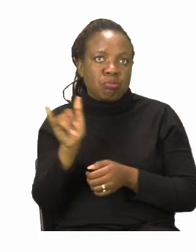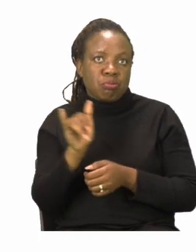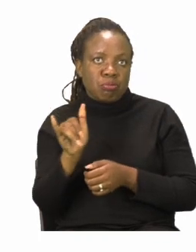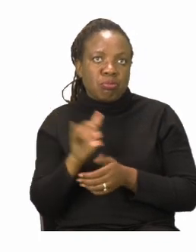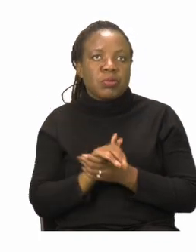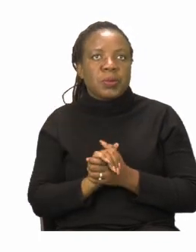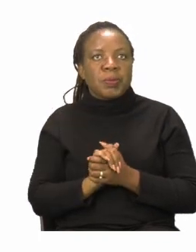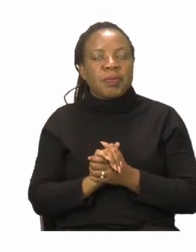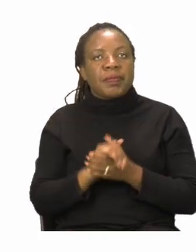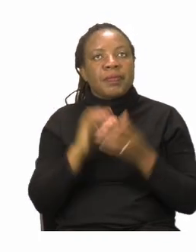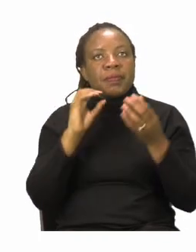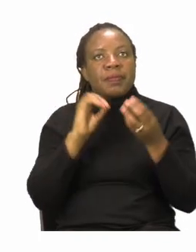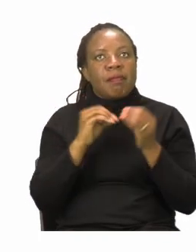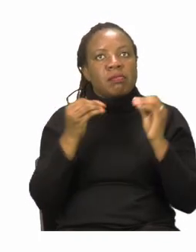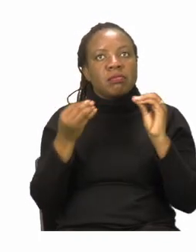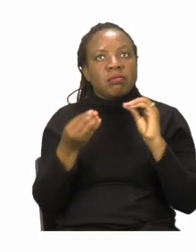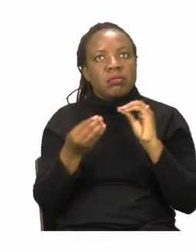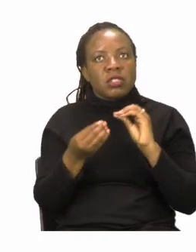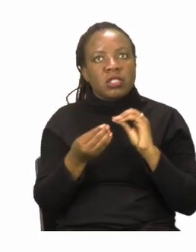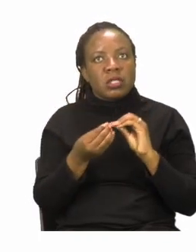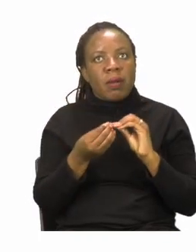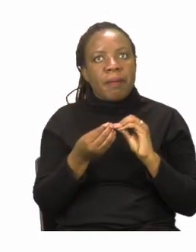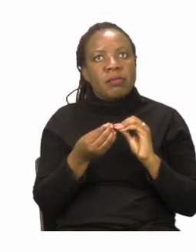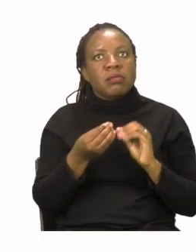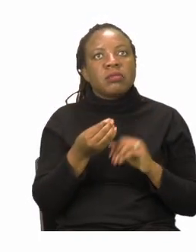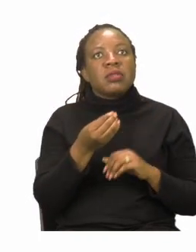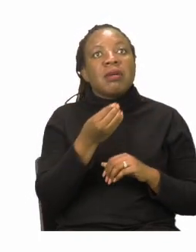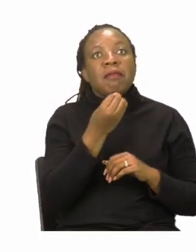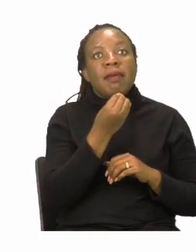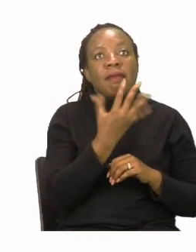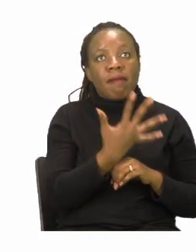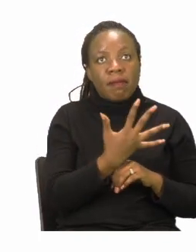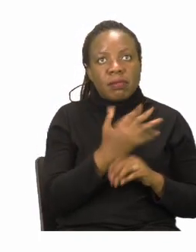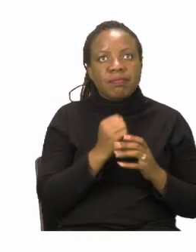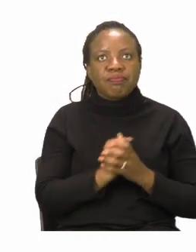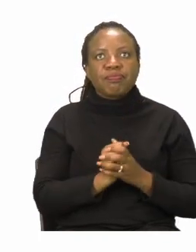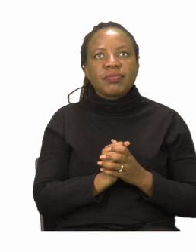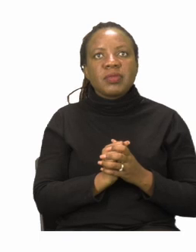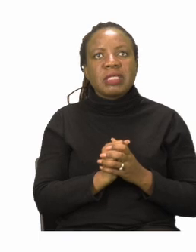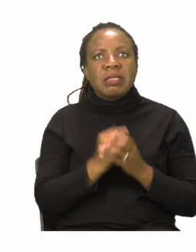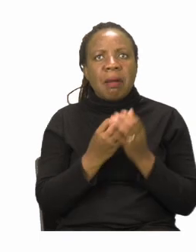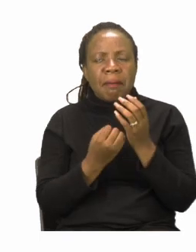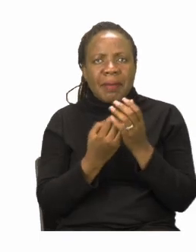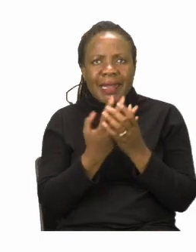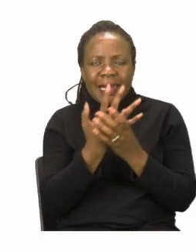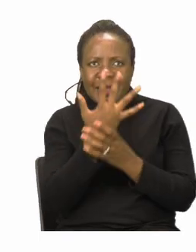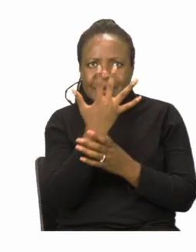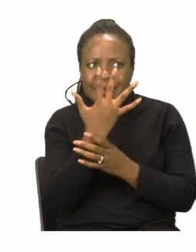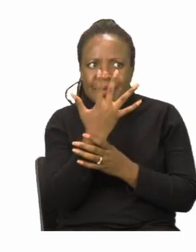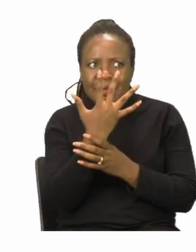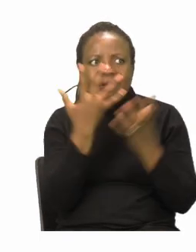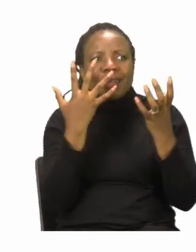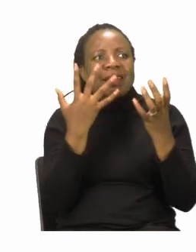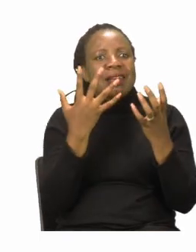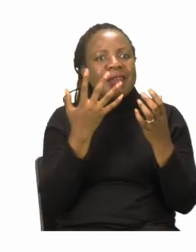if plants do not get what it needs? Number